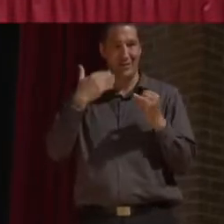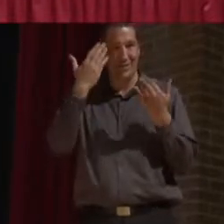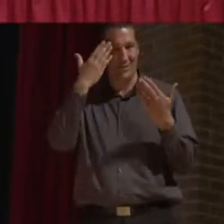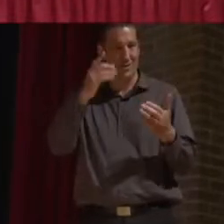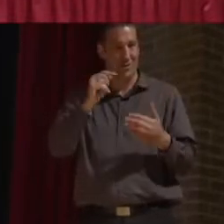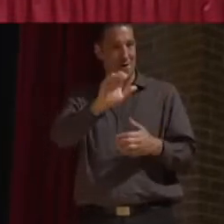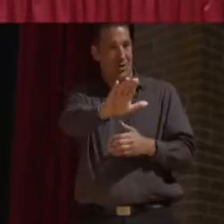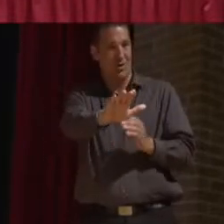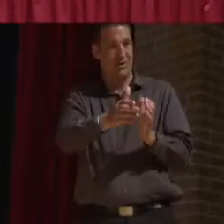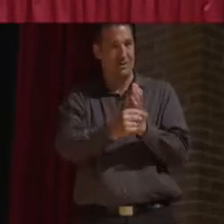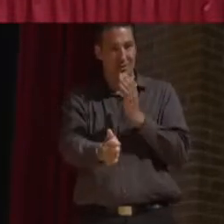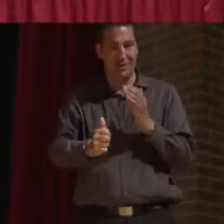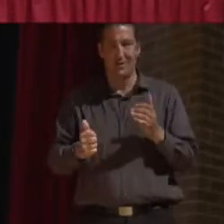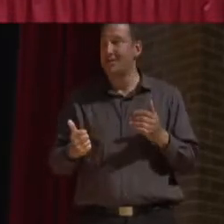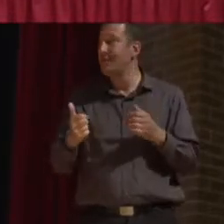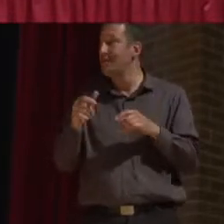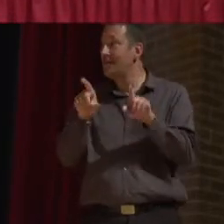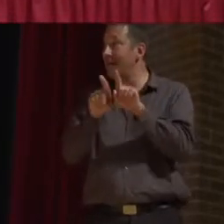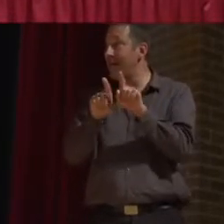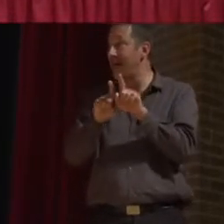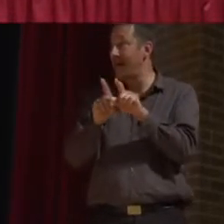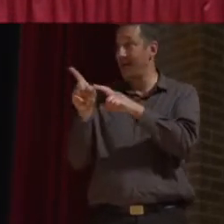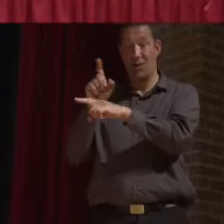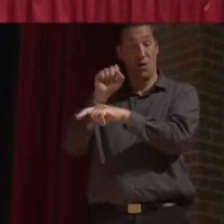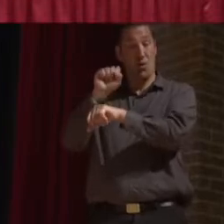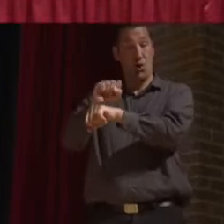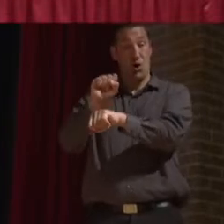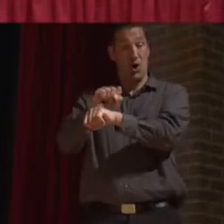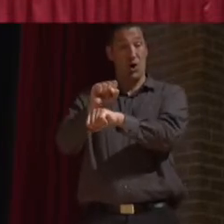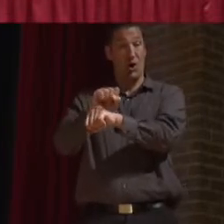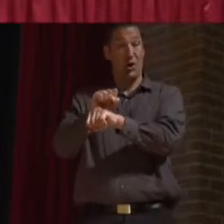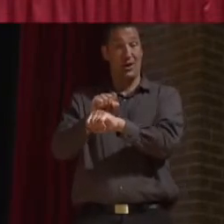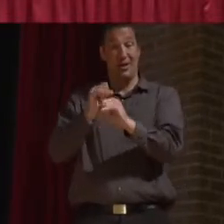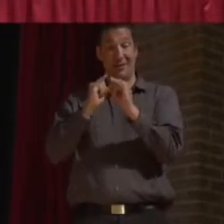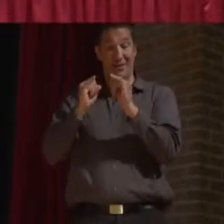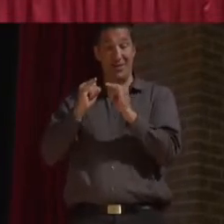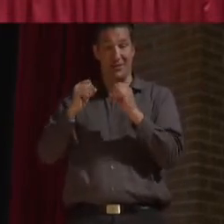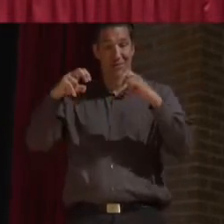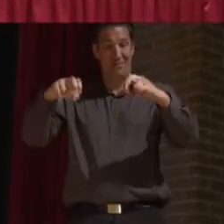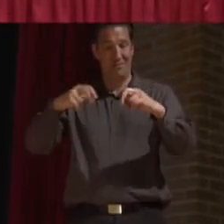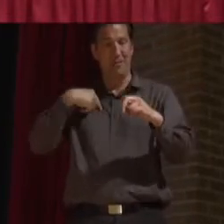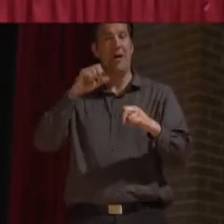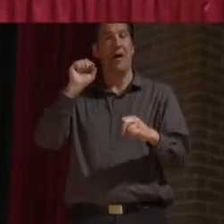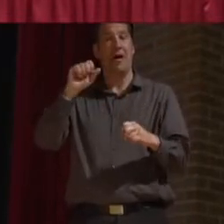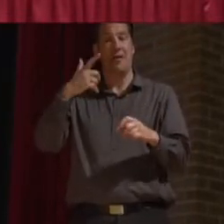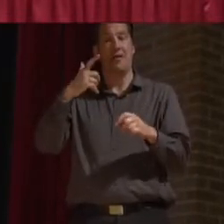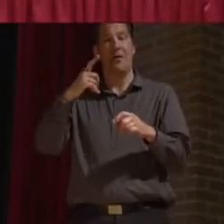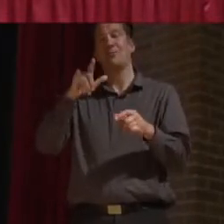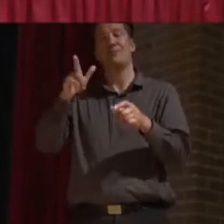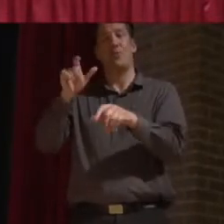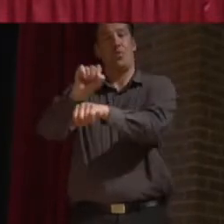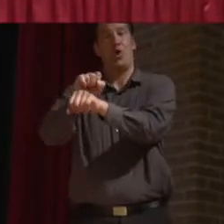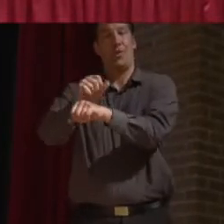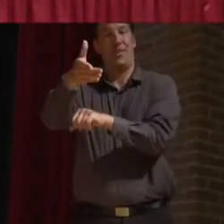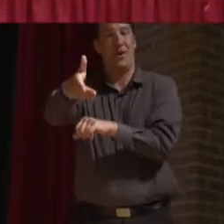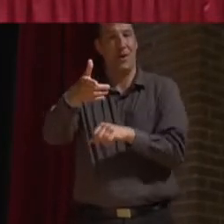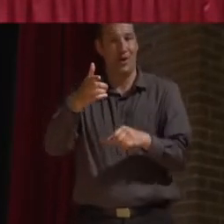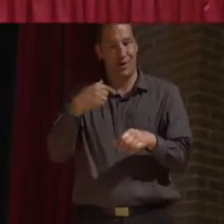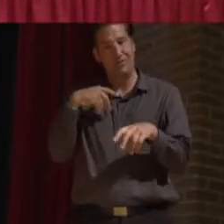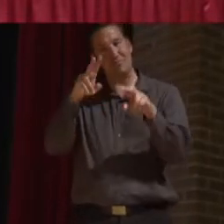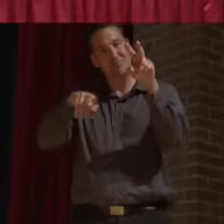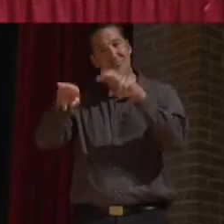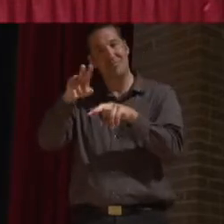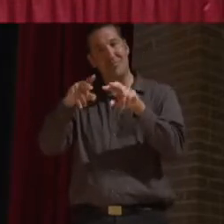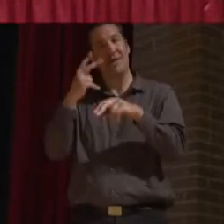of like working interviews where they're actually able to see, skill sets come alive. I don't know, or just some sort